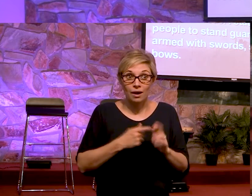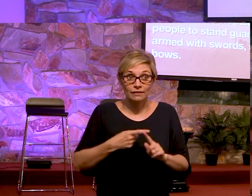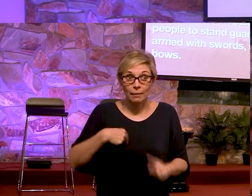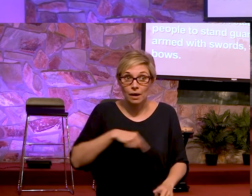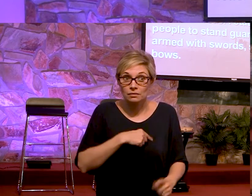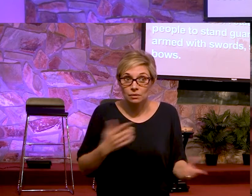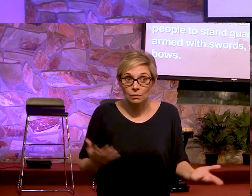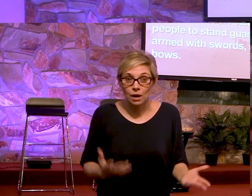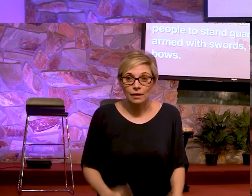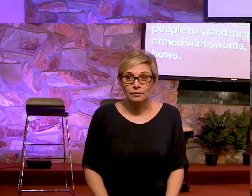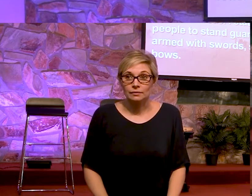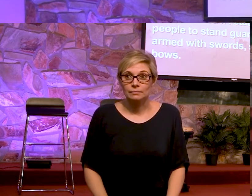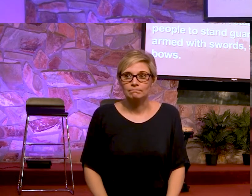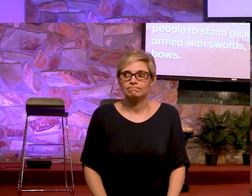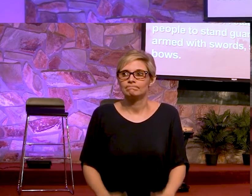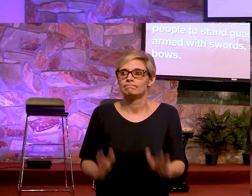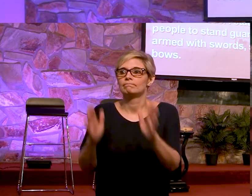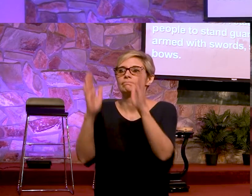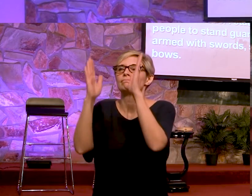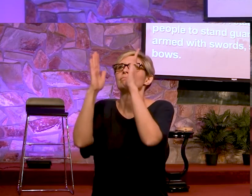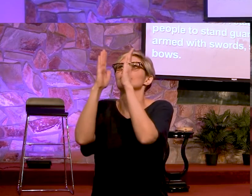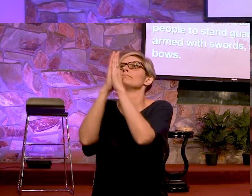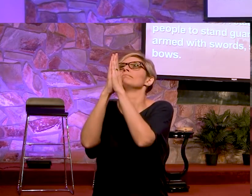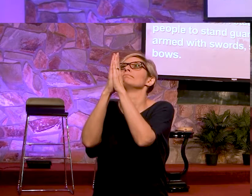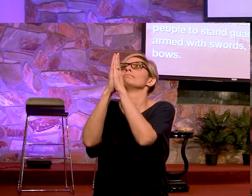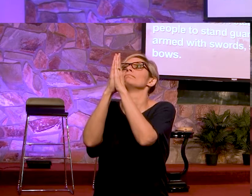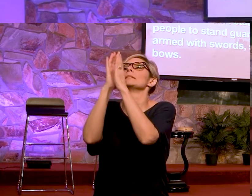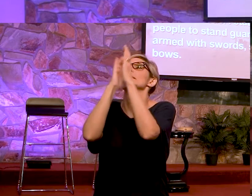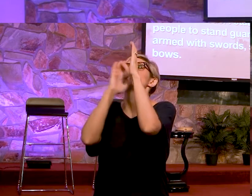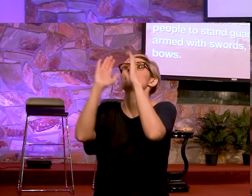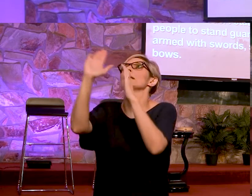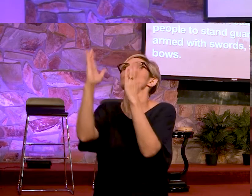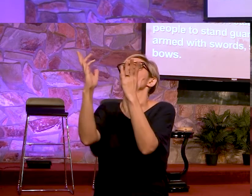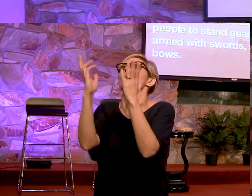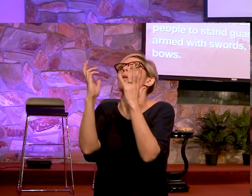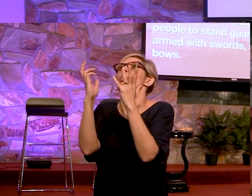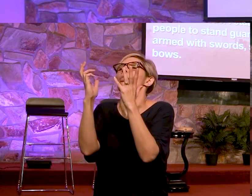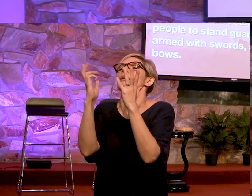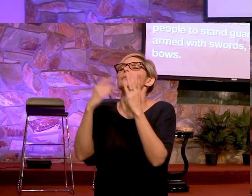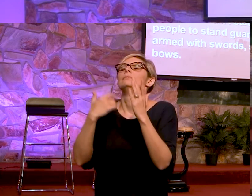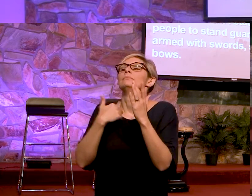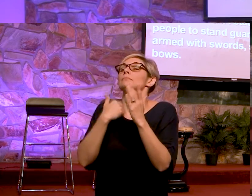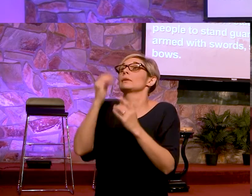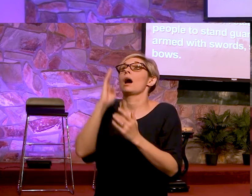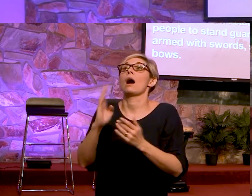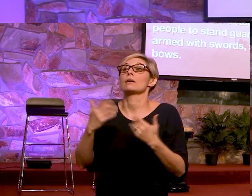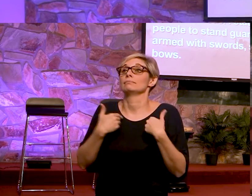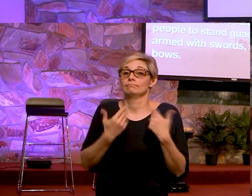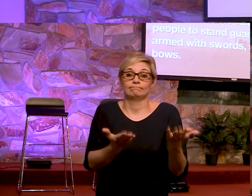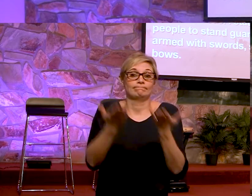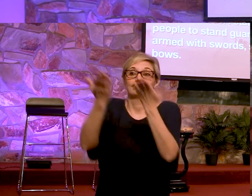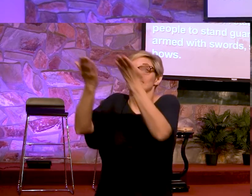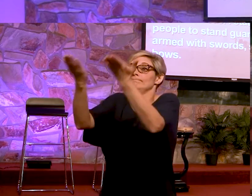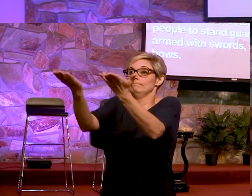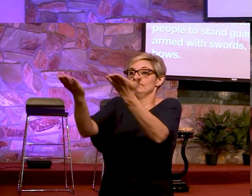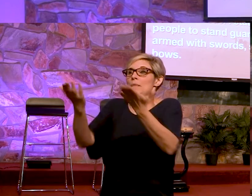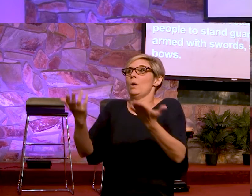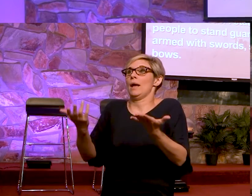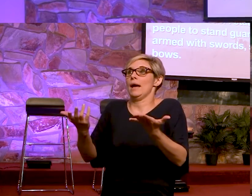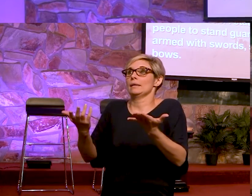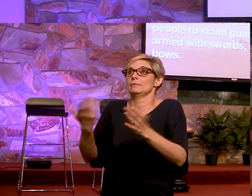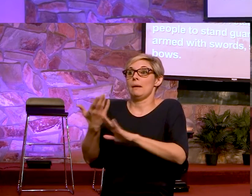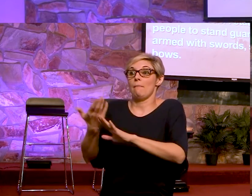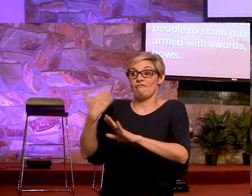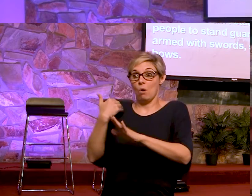us is to seek God's will, is for us to come before the Lord and say, okay, God, here it is, Lord, show me where I need